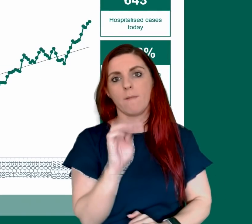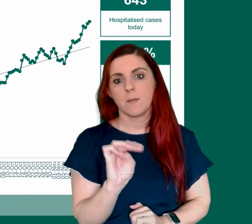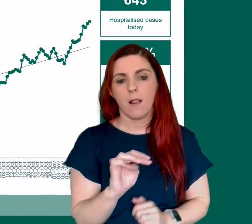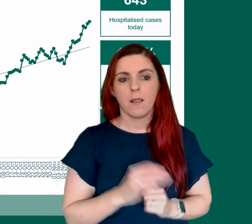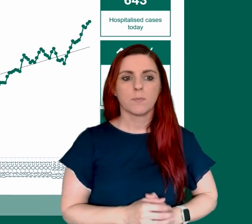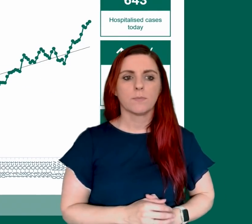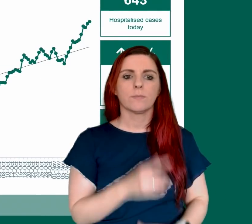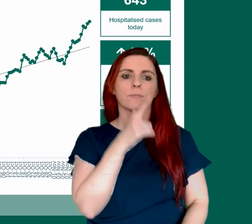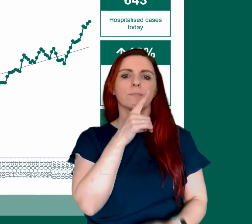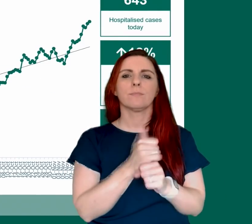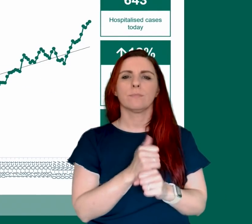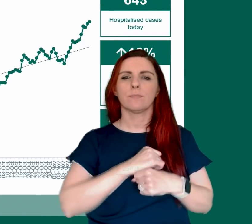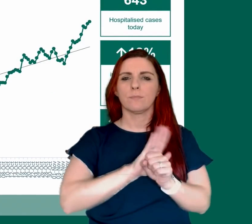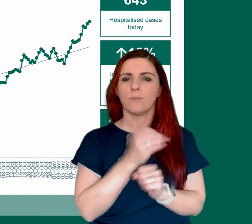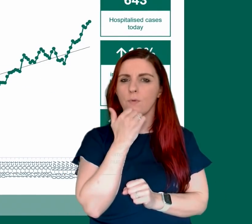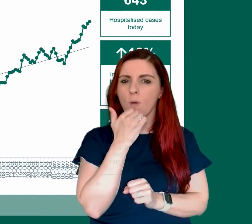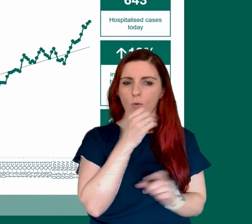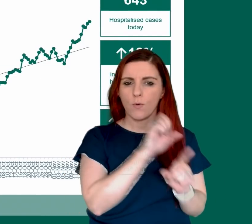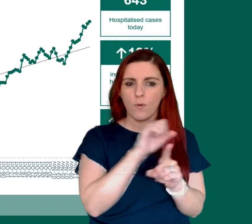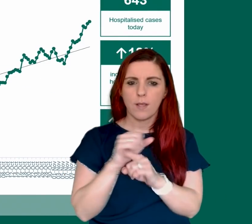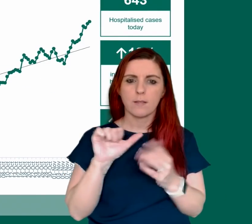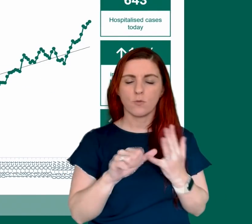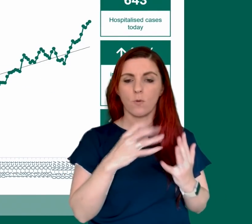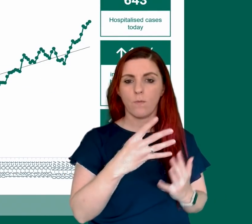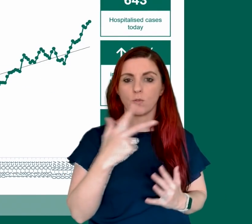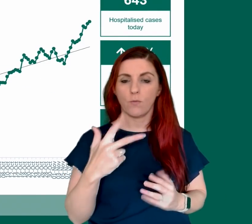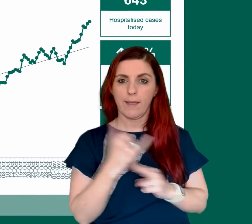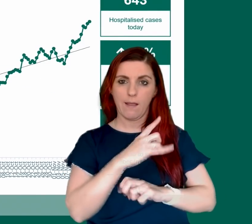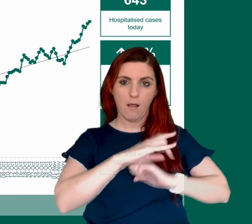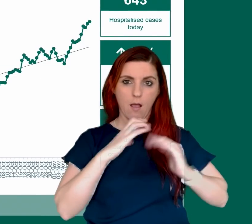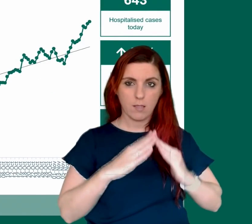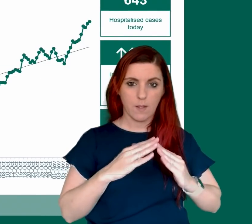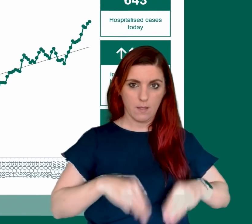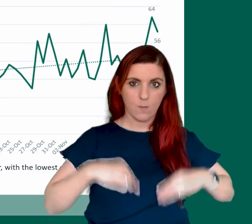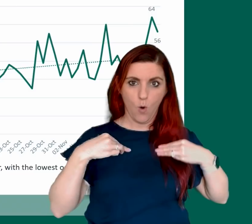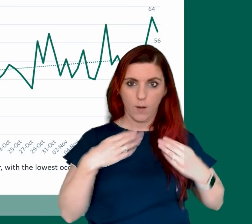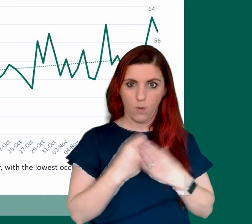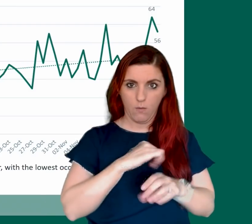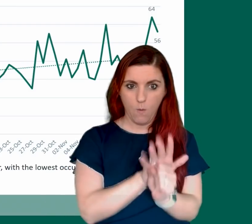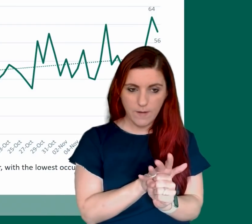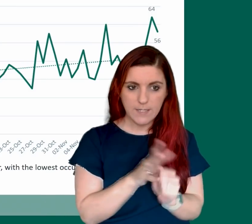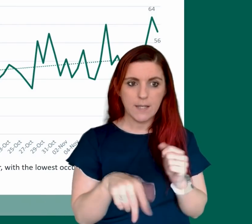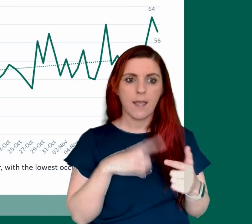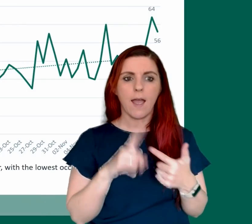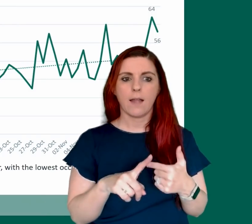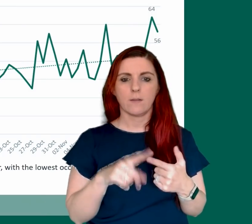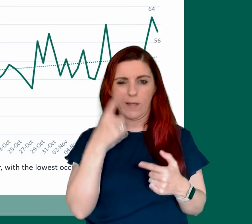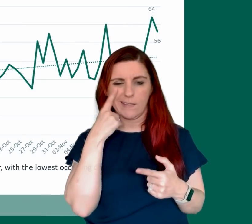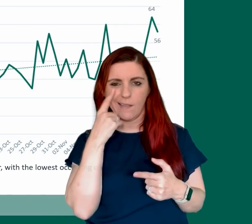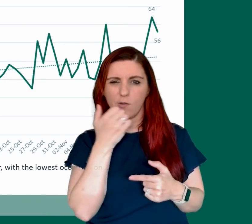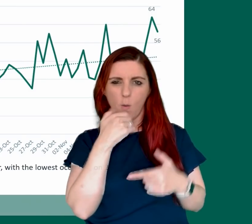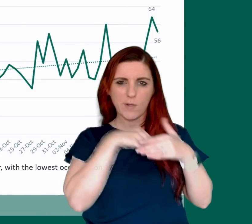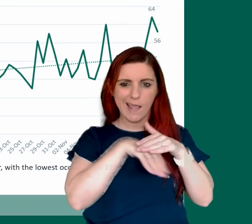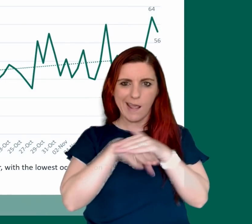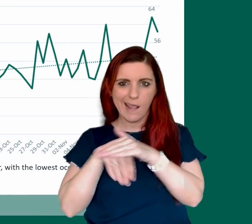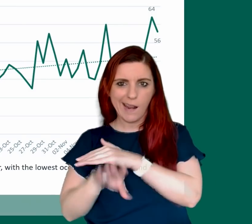We've talked about the COVID numbers in terms of 643 people in hospital today with COVID. And we can see in terms of the number of